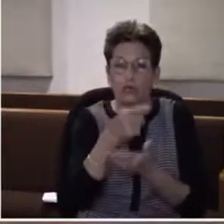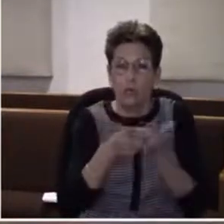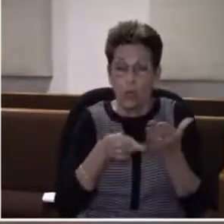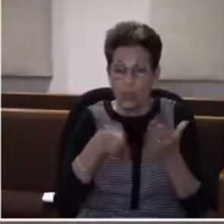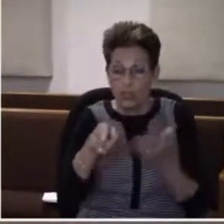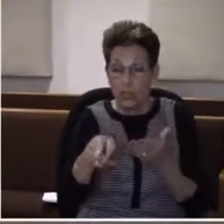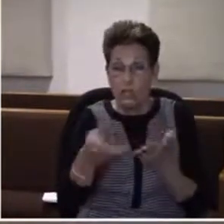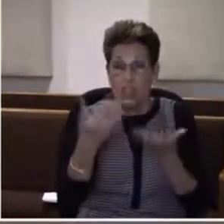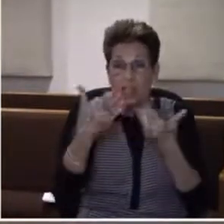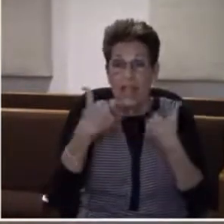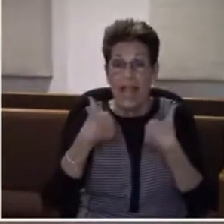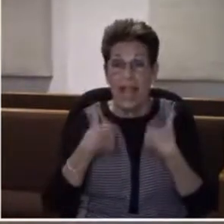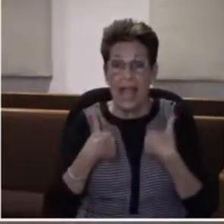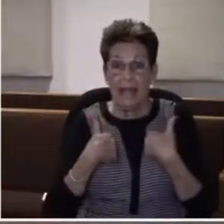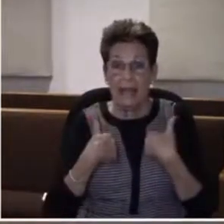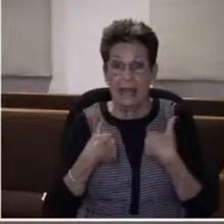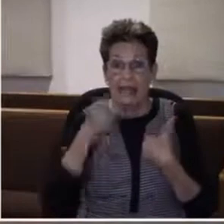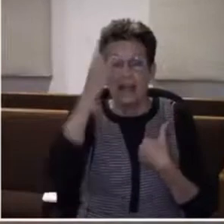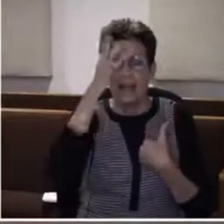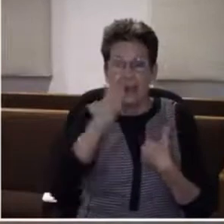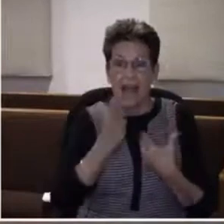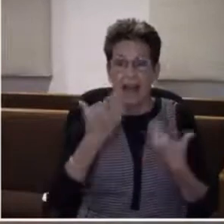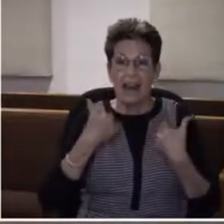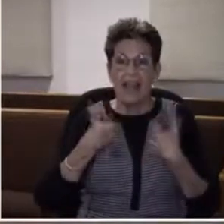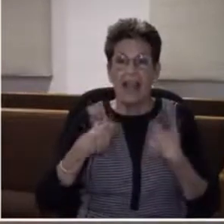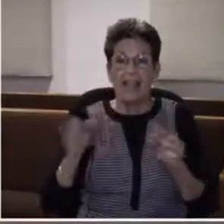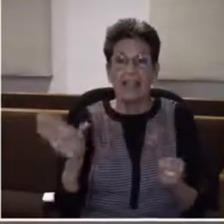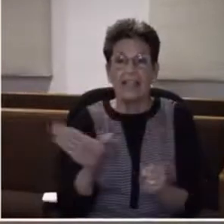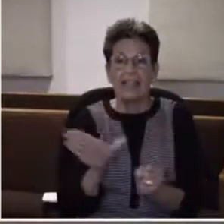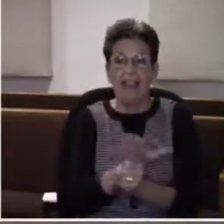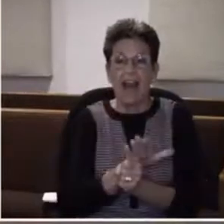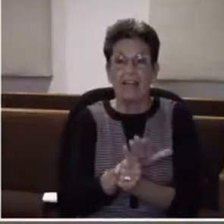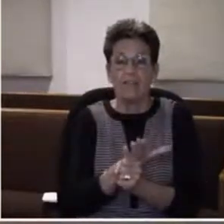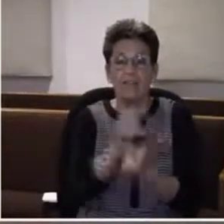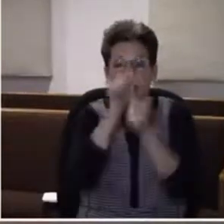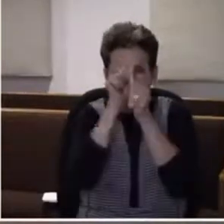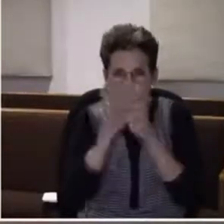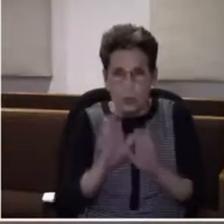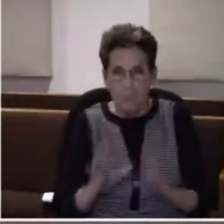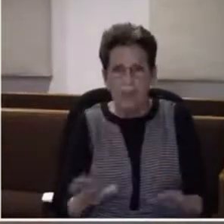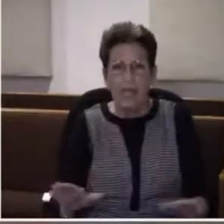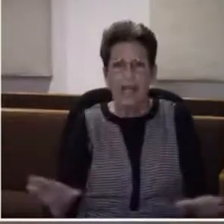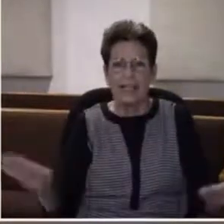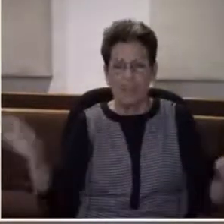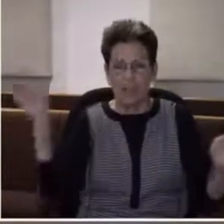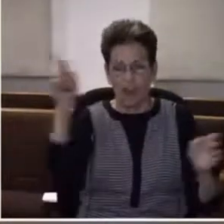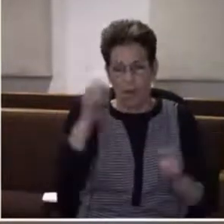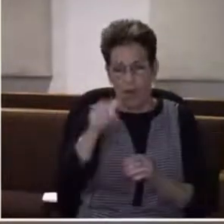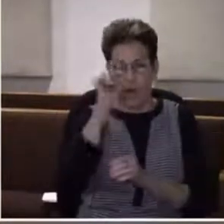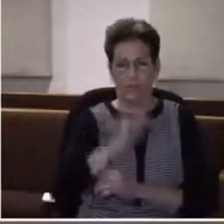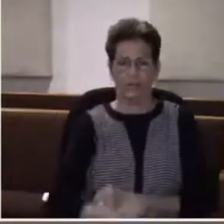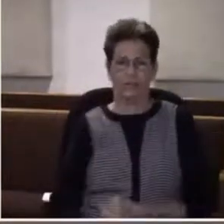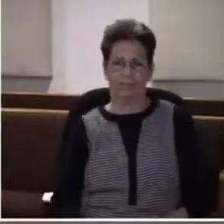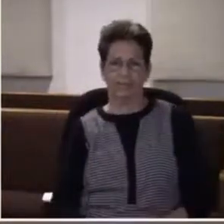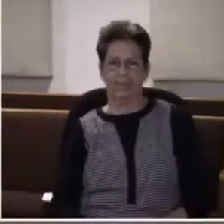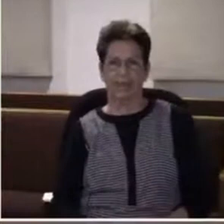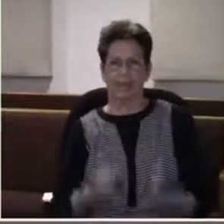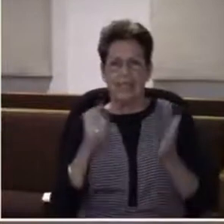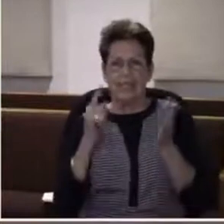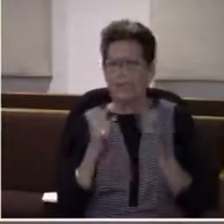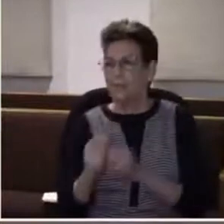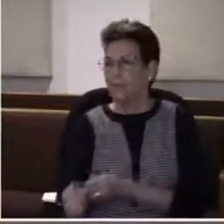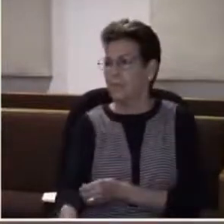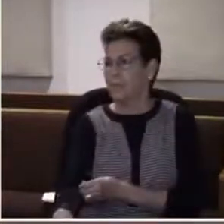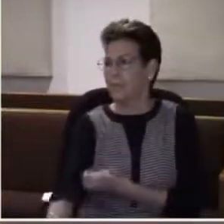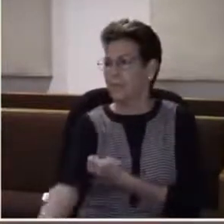had, God had enough to bless her. So sometimes we deal with failure because we